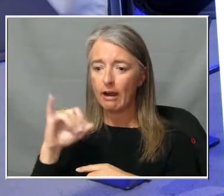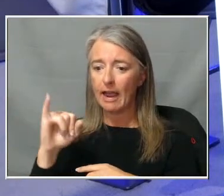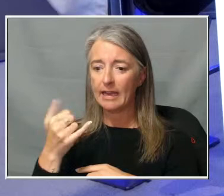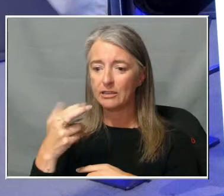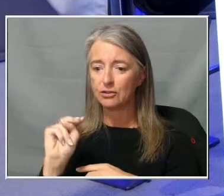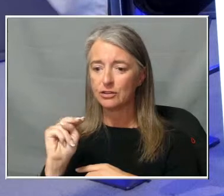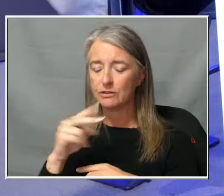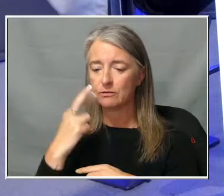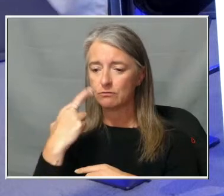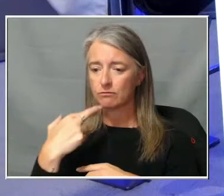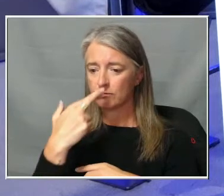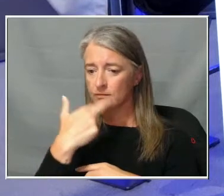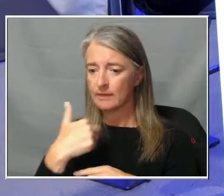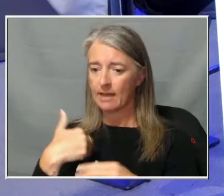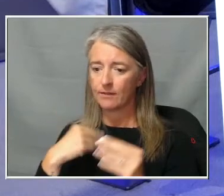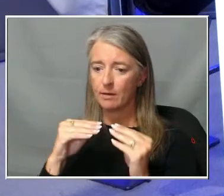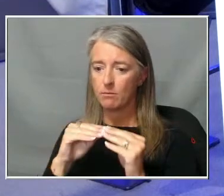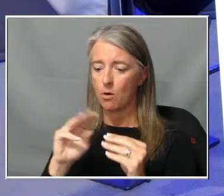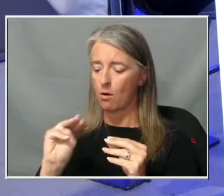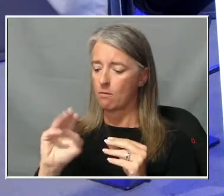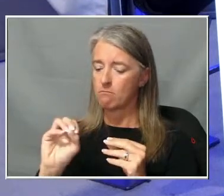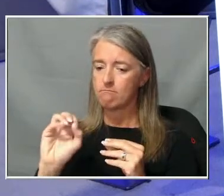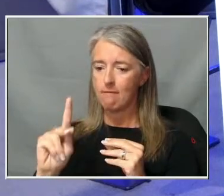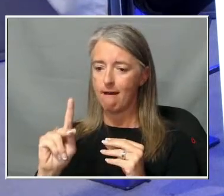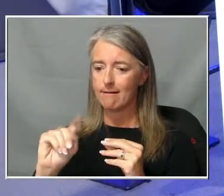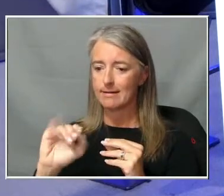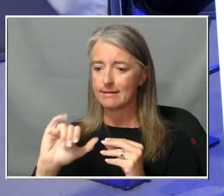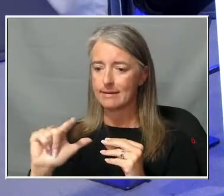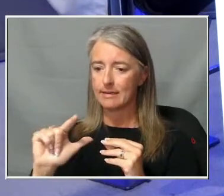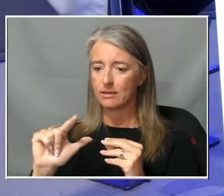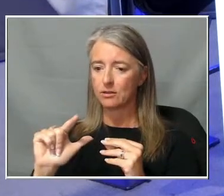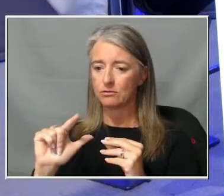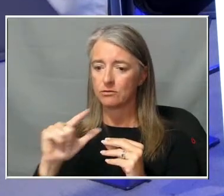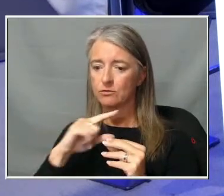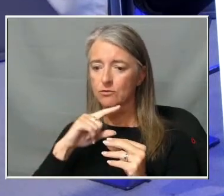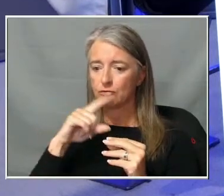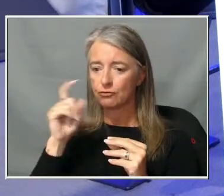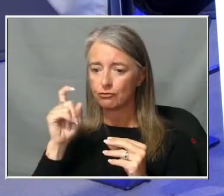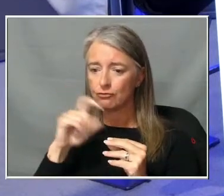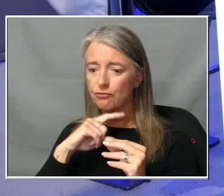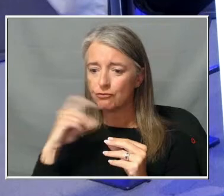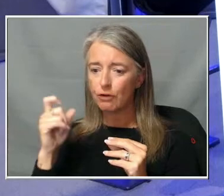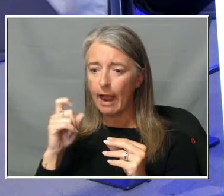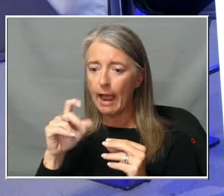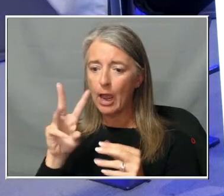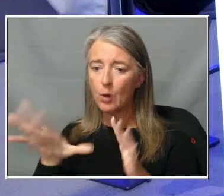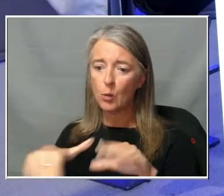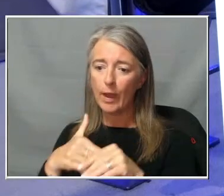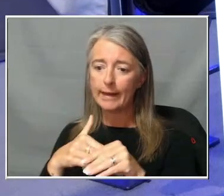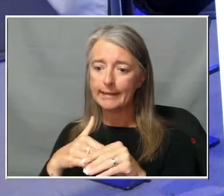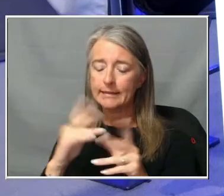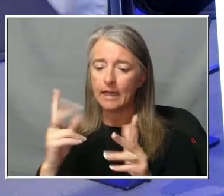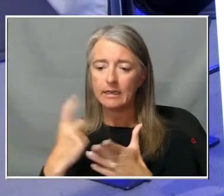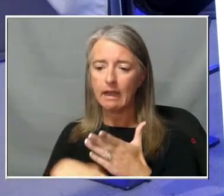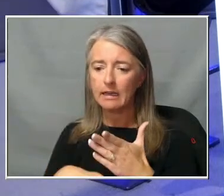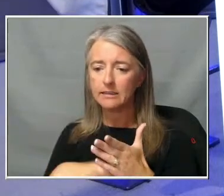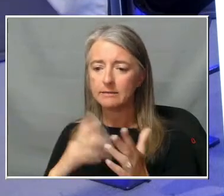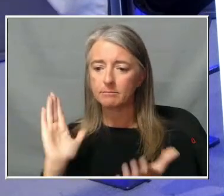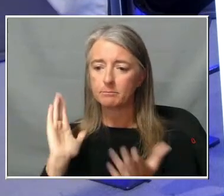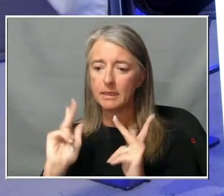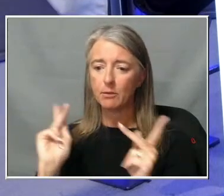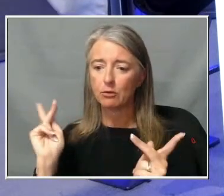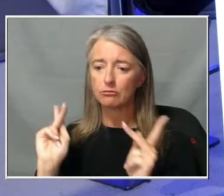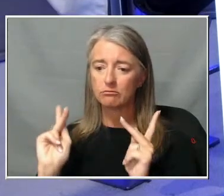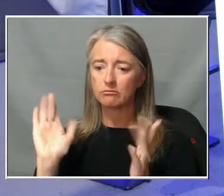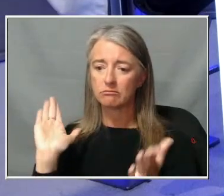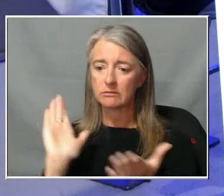more mocktails on the menus, or people having dry weddings, not because of the cost, but just because people are maybe drinking less? Are we